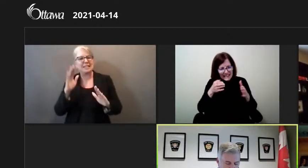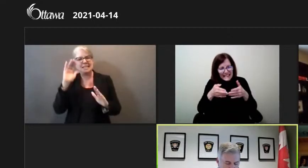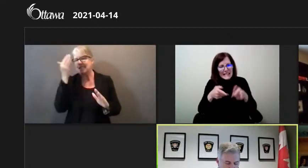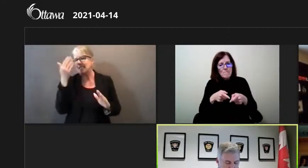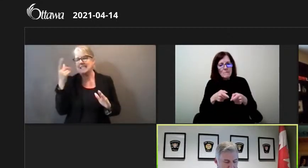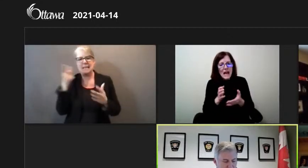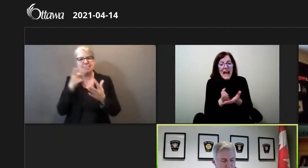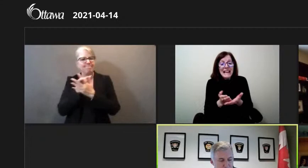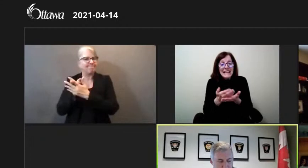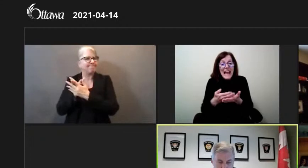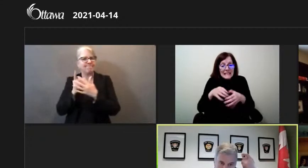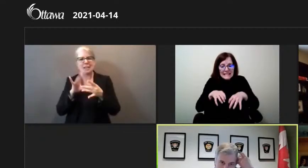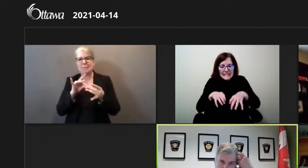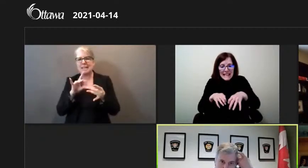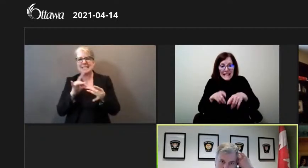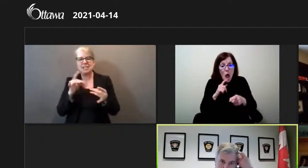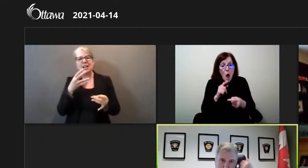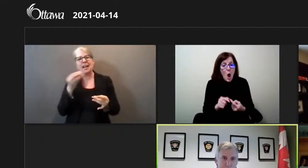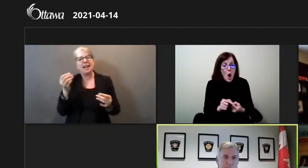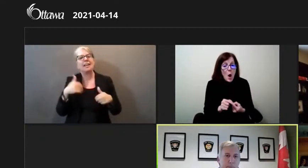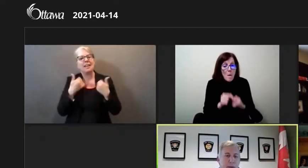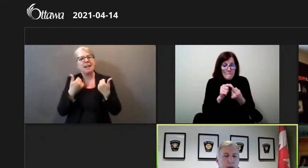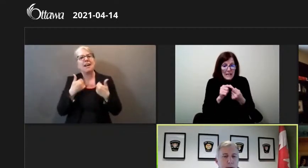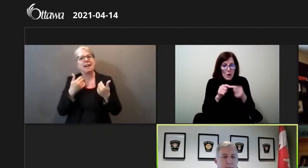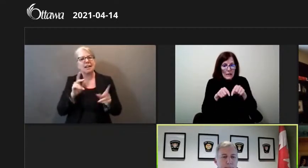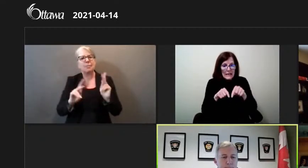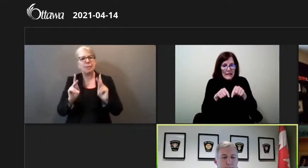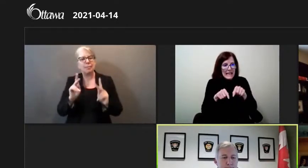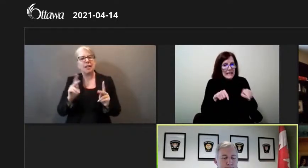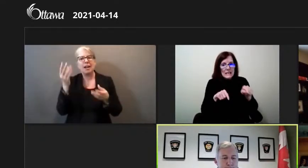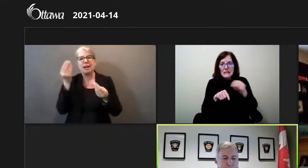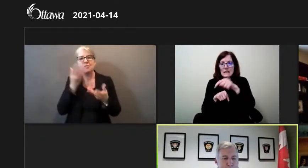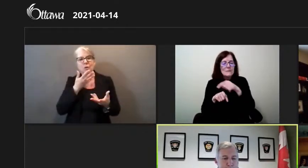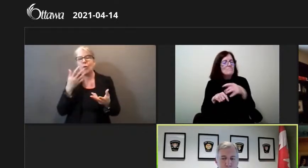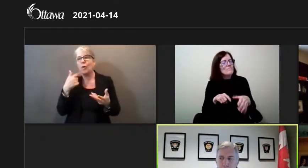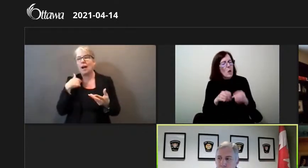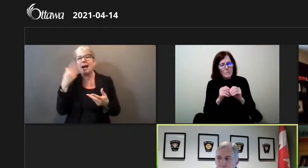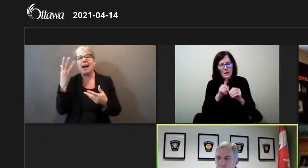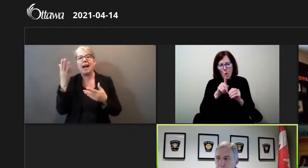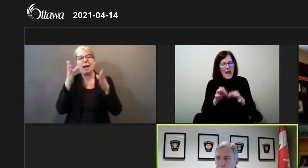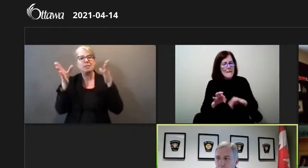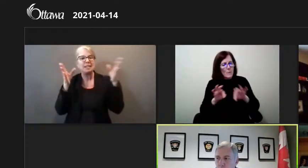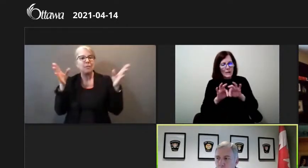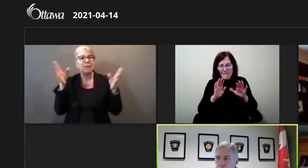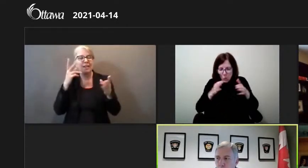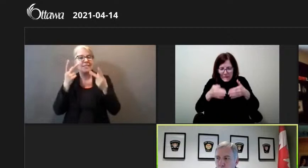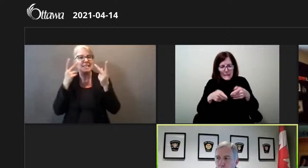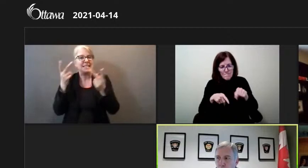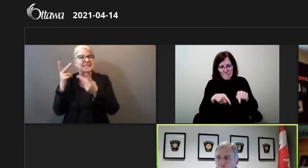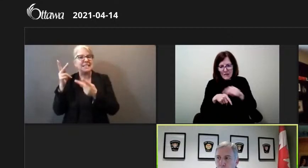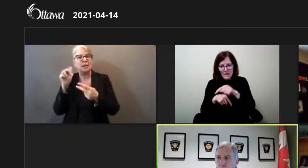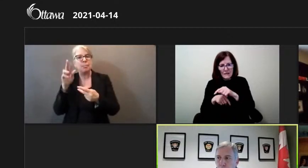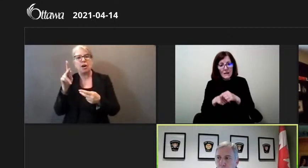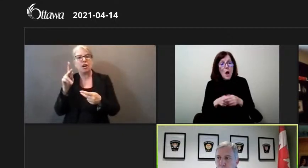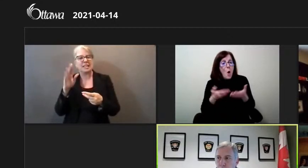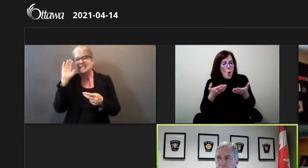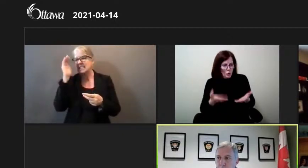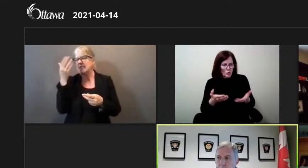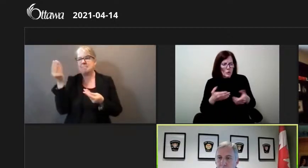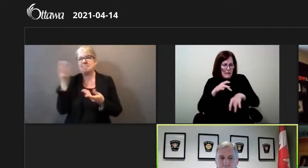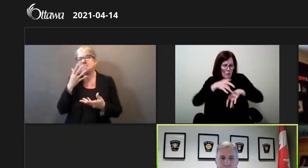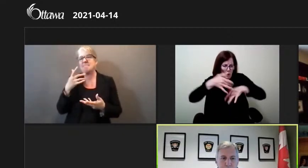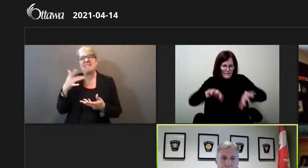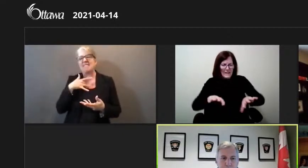resonating, and with those young people. But I'm told that I was out visiting the parks today that nothing's going to get through to these kids,